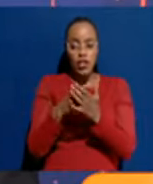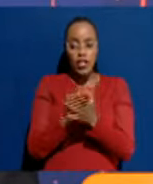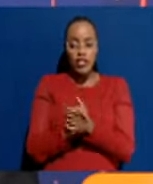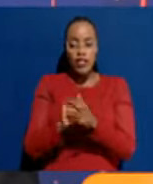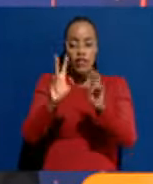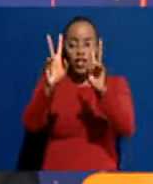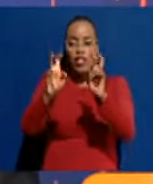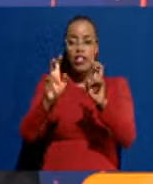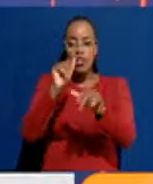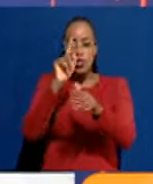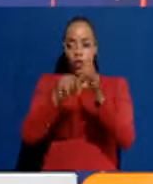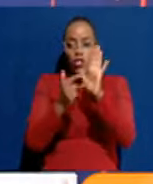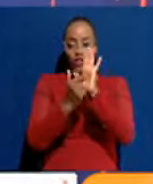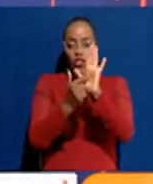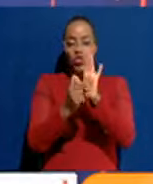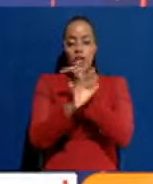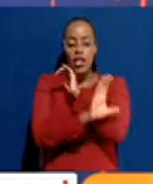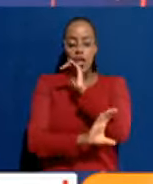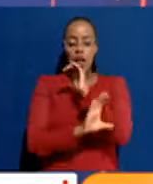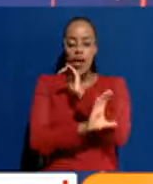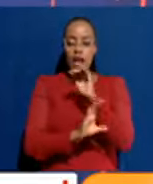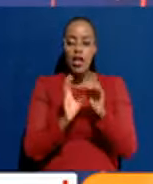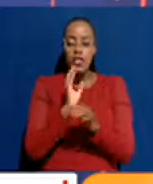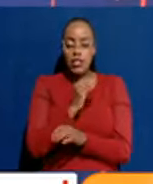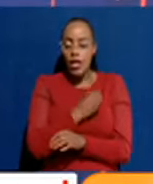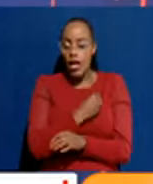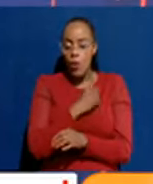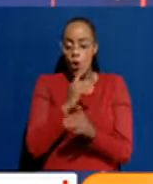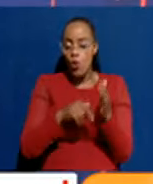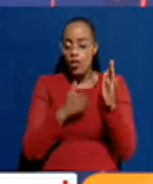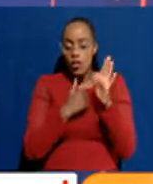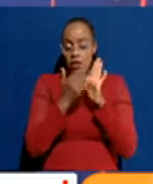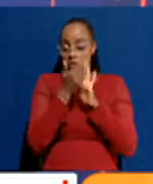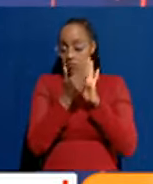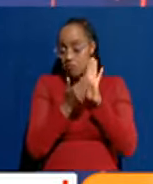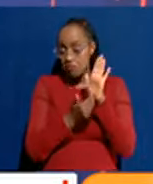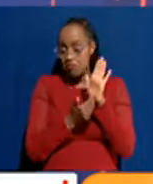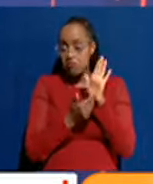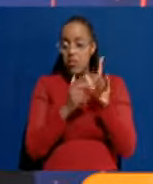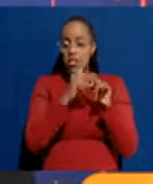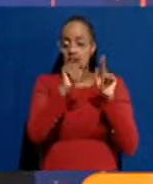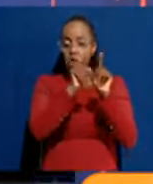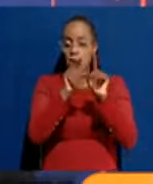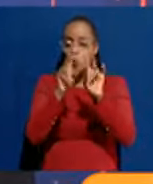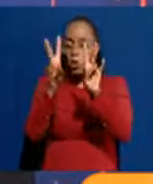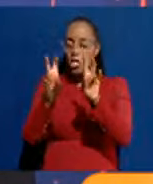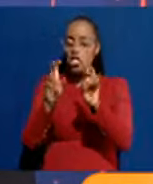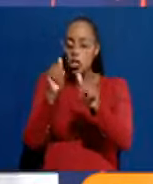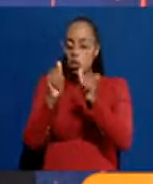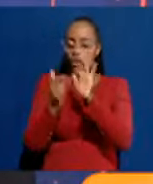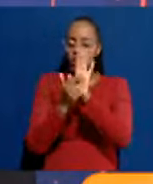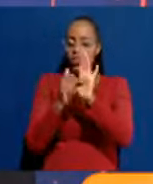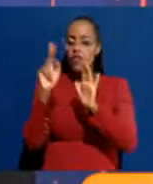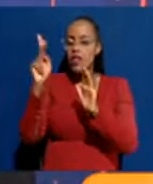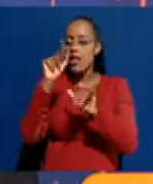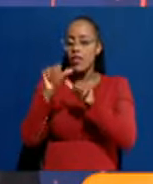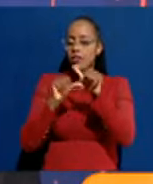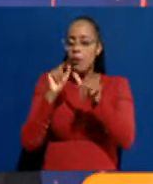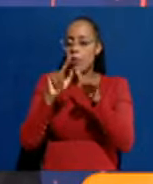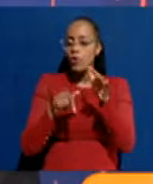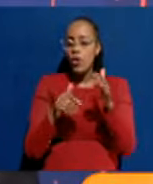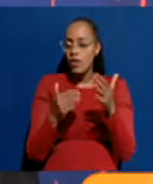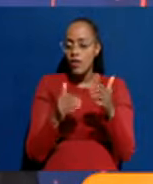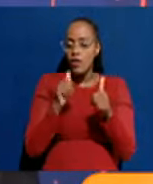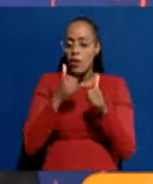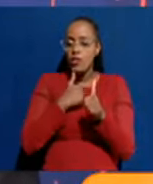an element of also showcasing our country. There is an element of also really showing them what Kenya is all about. You know,